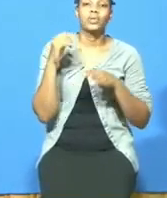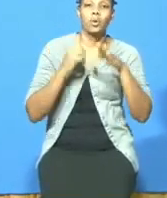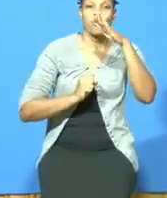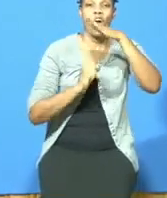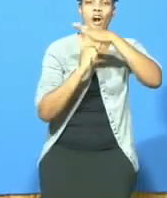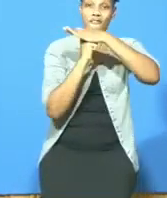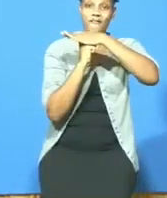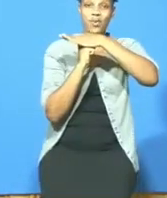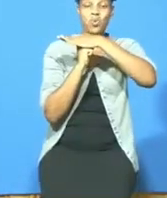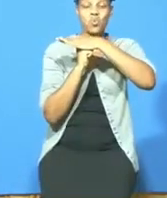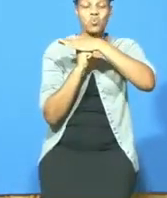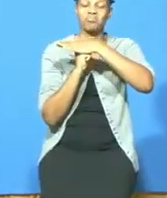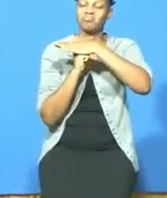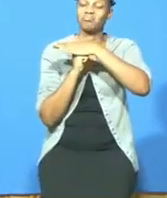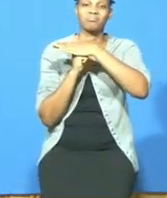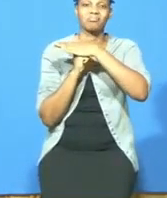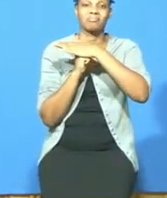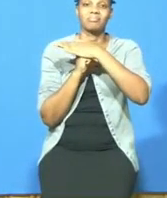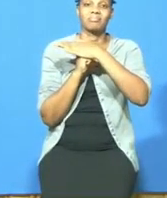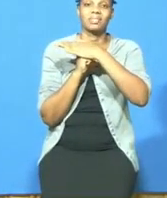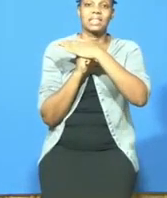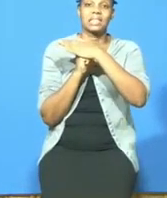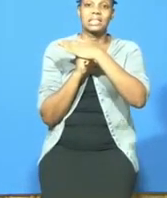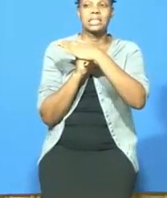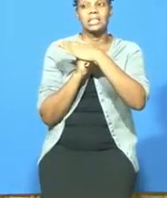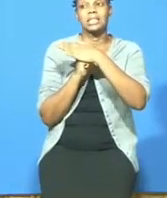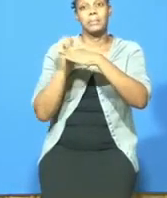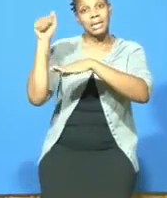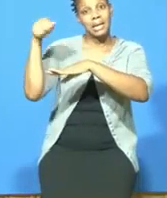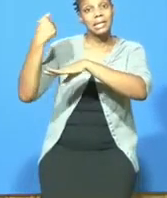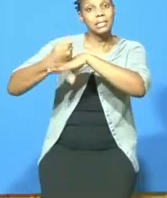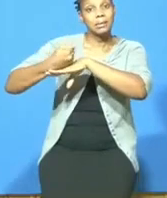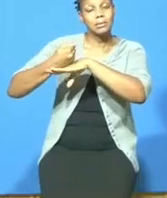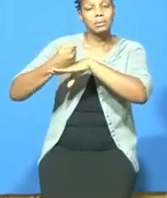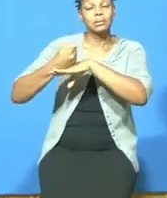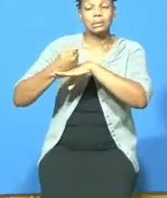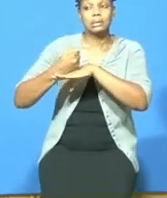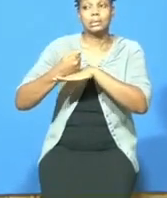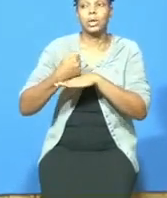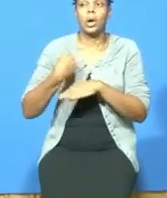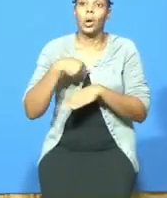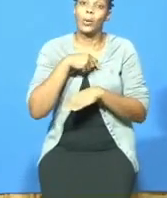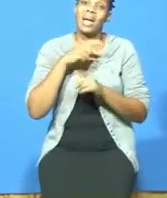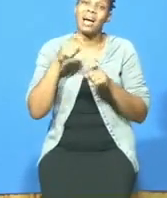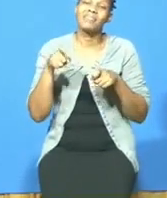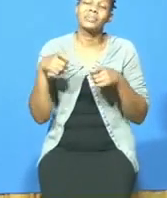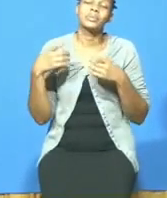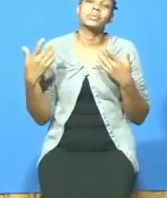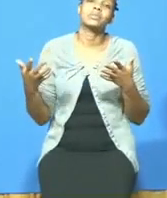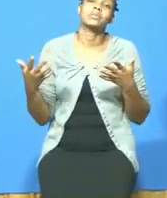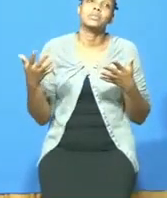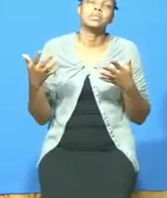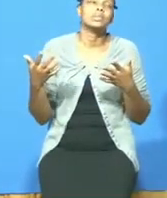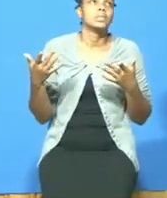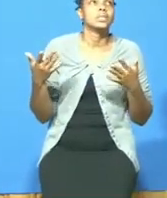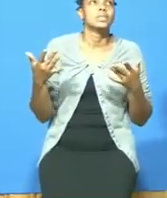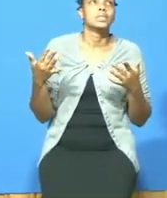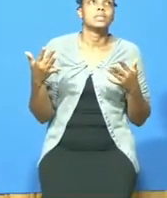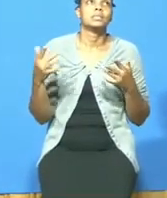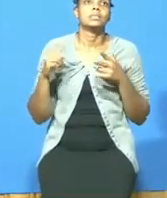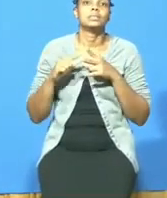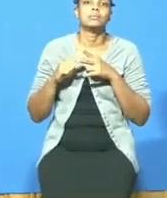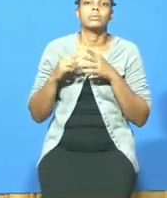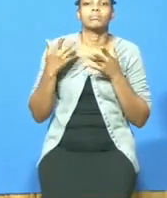curfew that has been brought forward, we have to